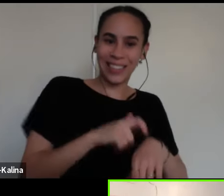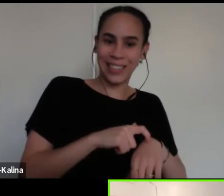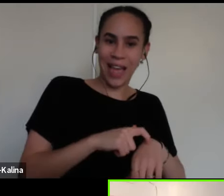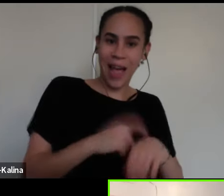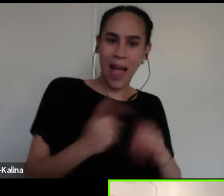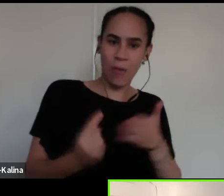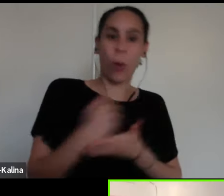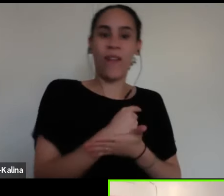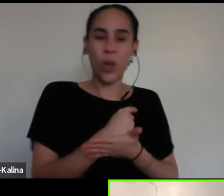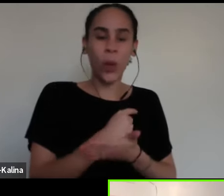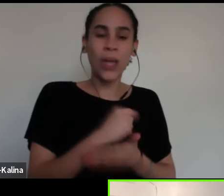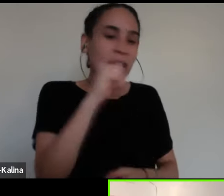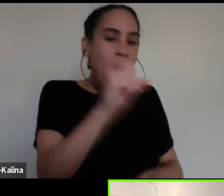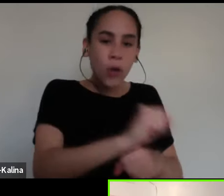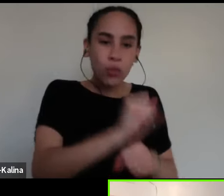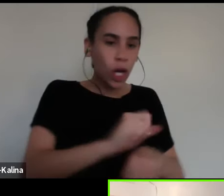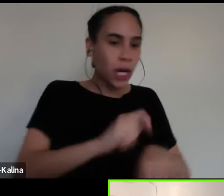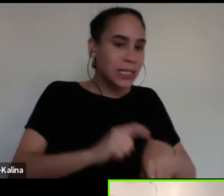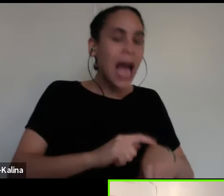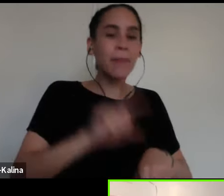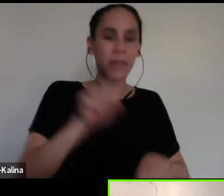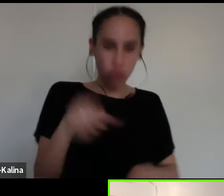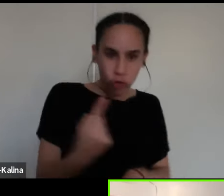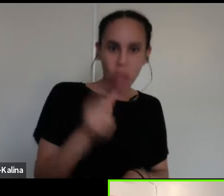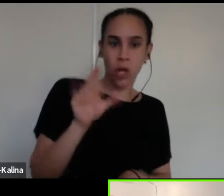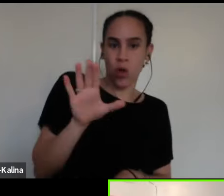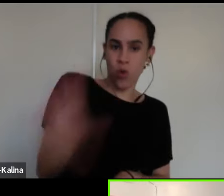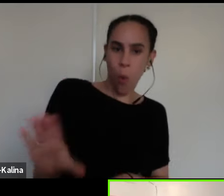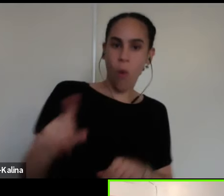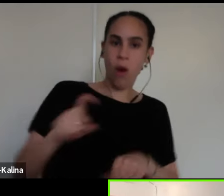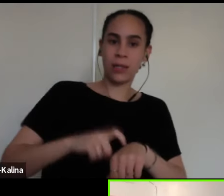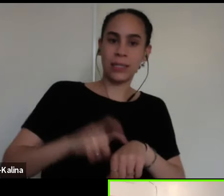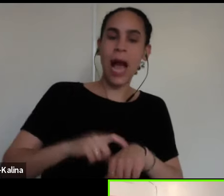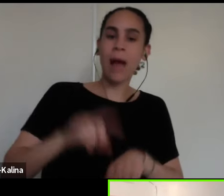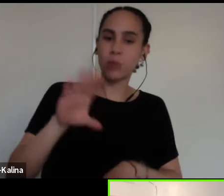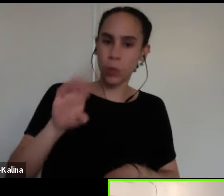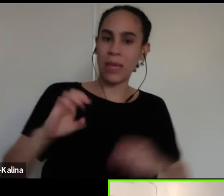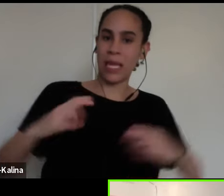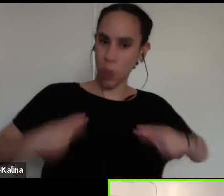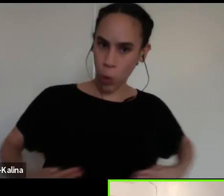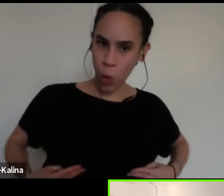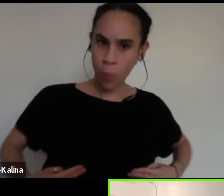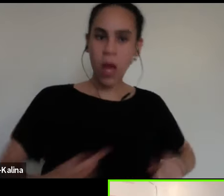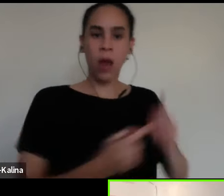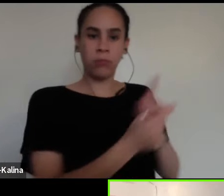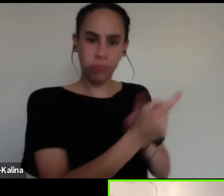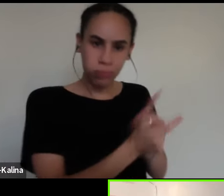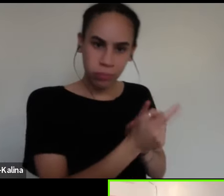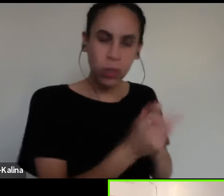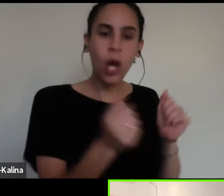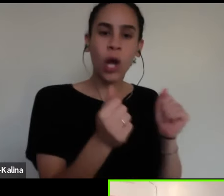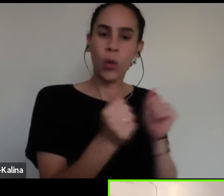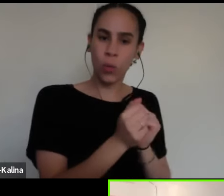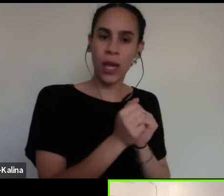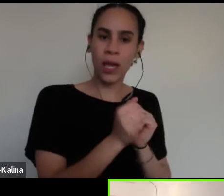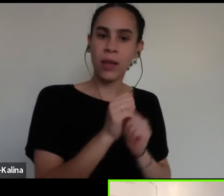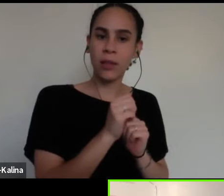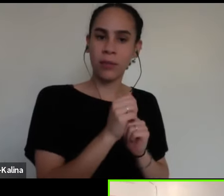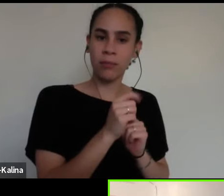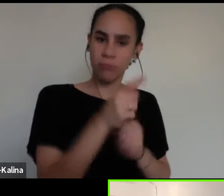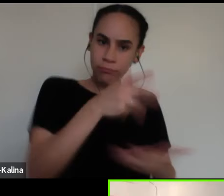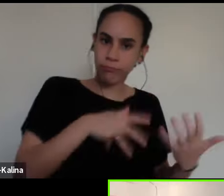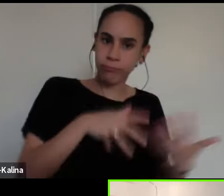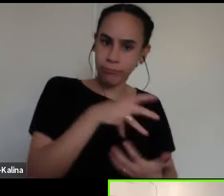working time. It's just your time to be a human being with another human being that you are charged with doing work in. And what happens in that time is, because